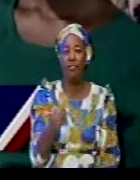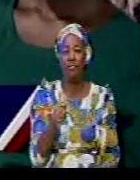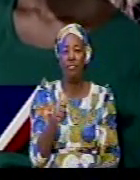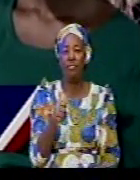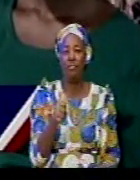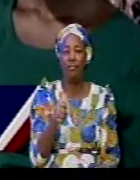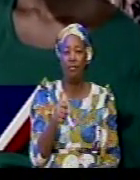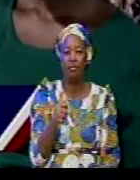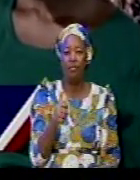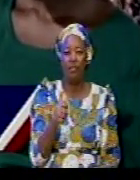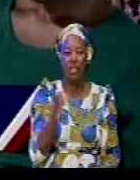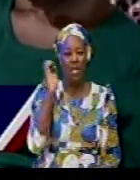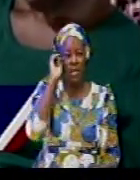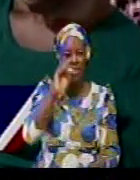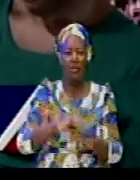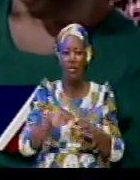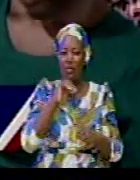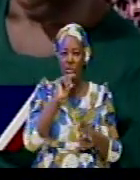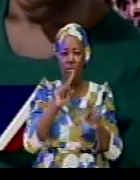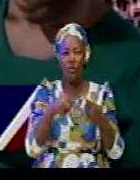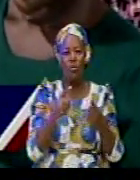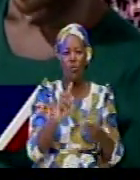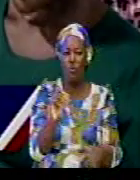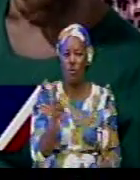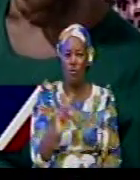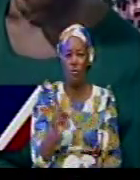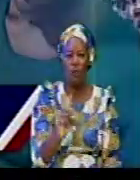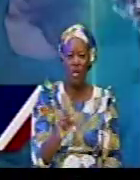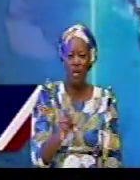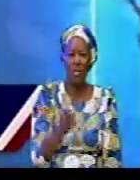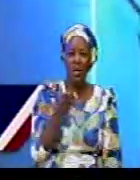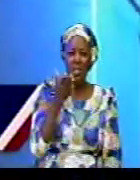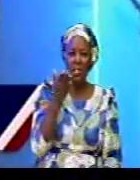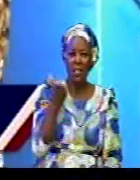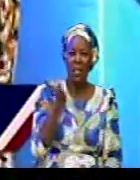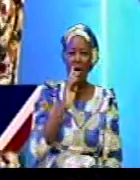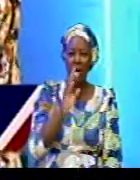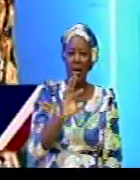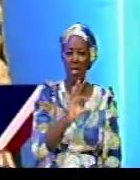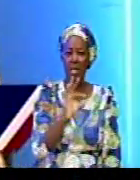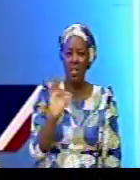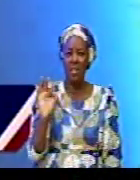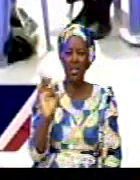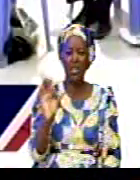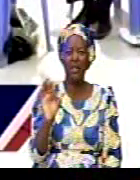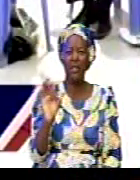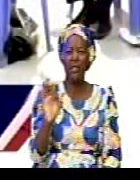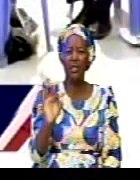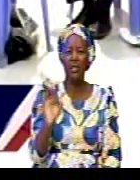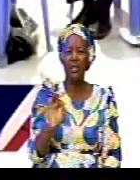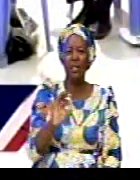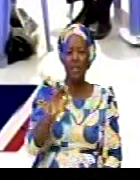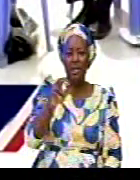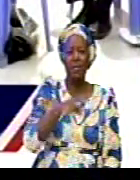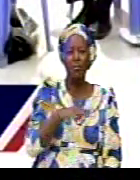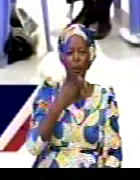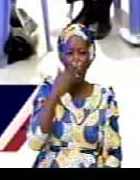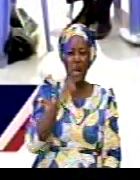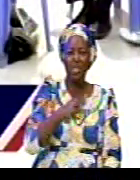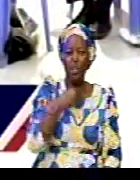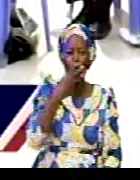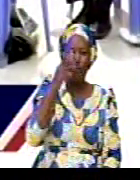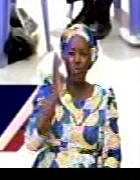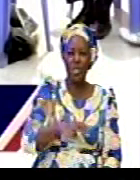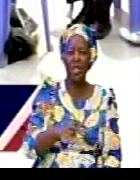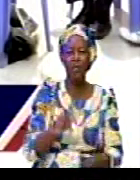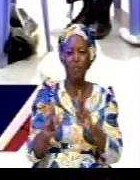himself. Keepeth himself. It doesn't go where there are